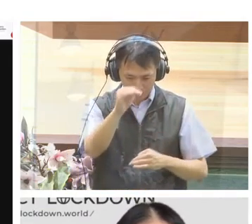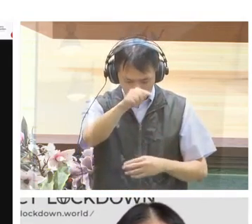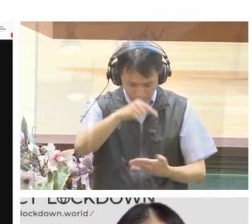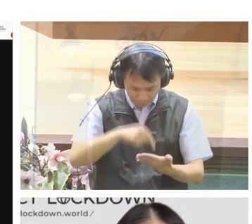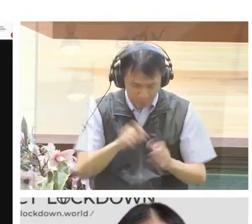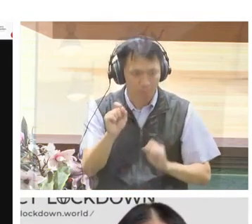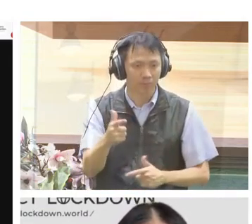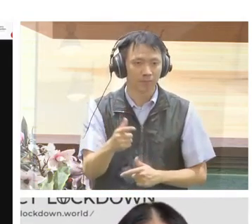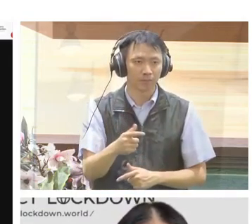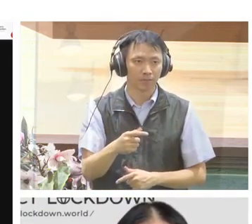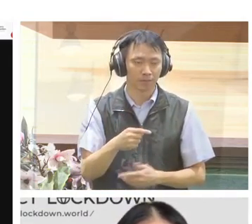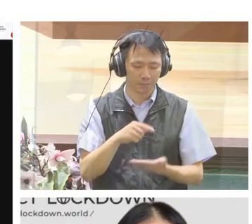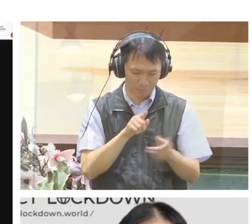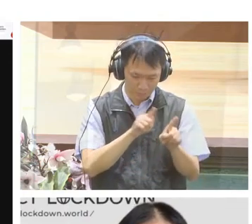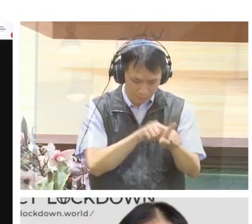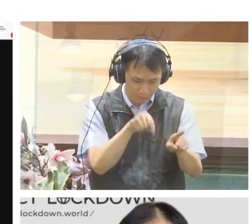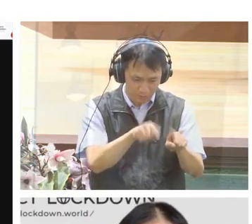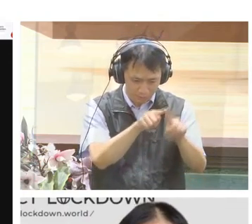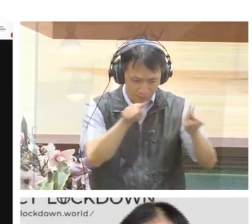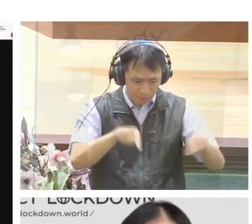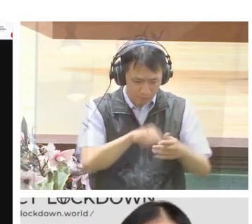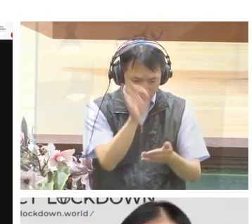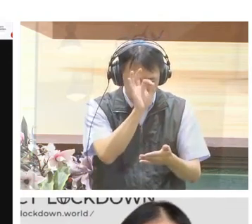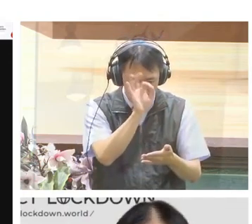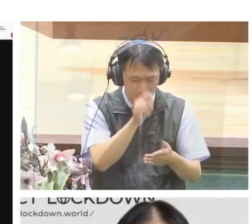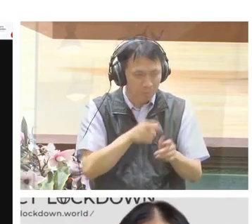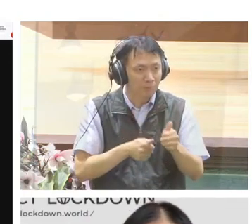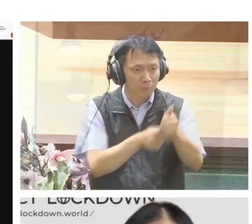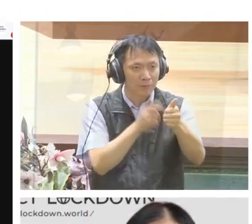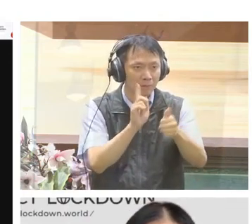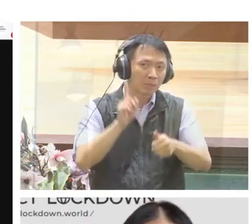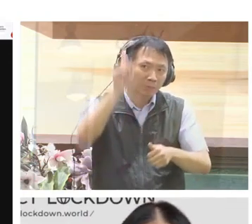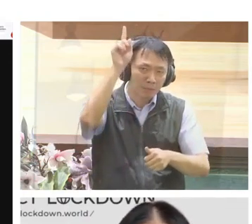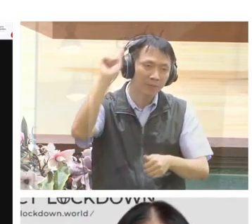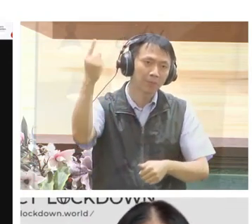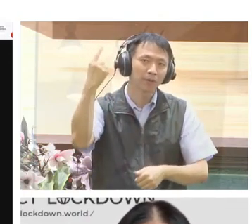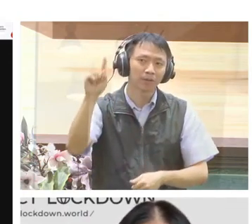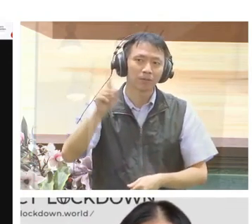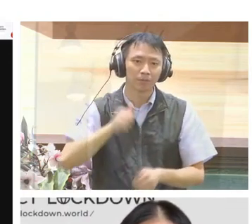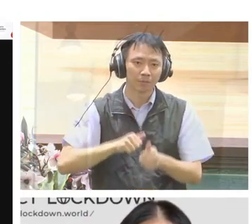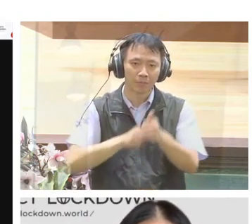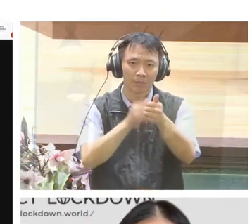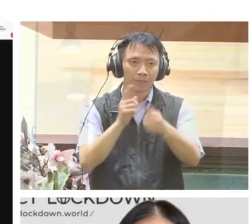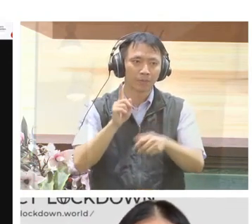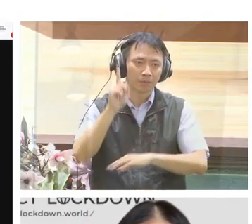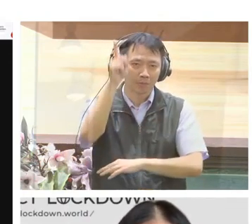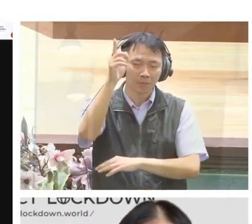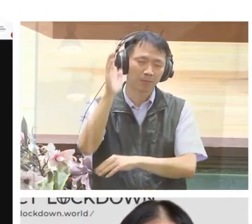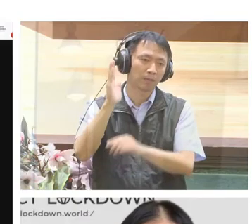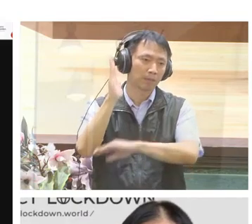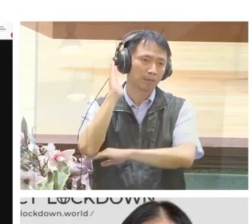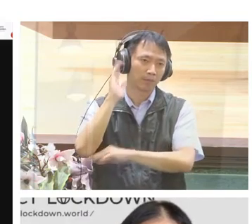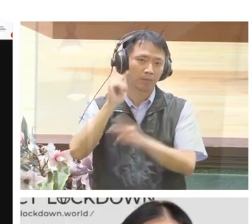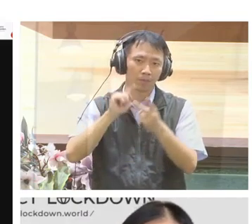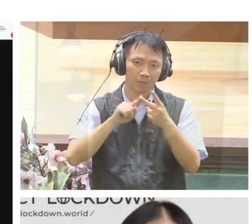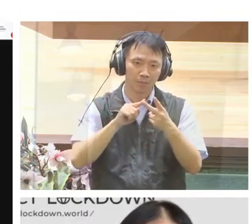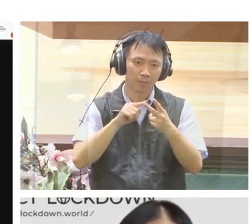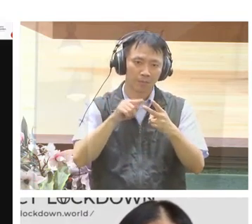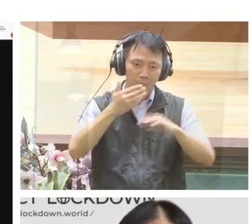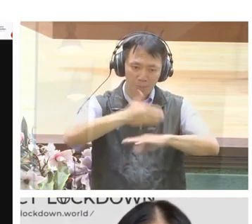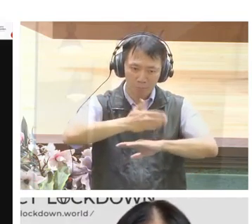articles actually have the same title. They have almost identical content, but they're reposed by different government bodies and